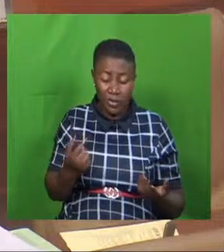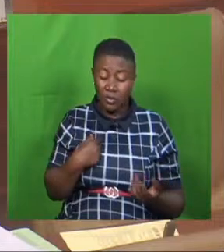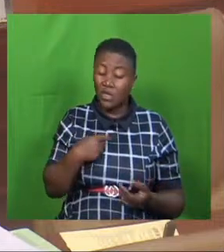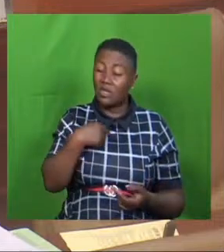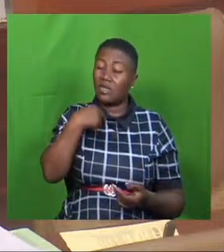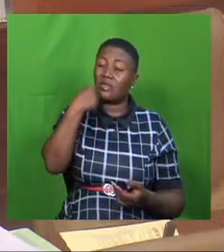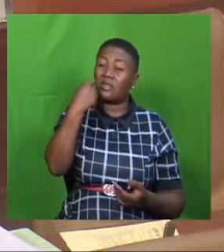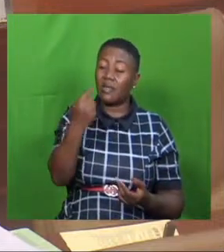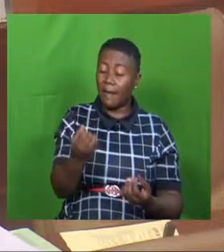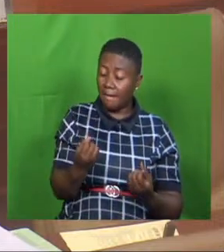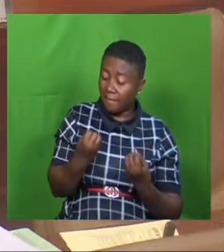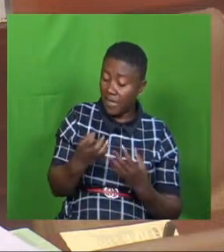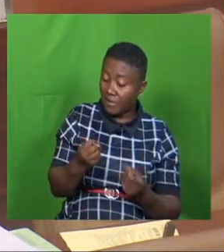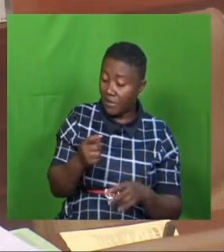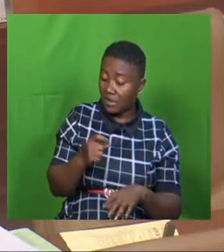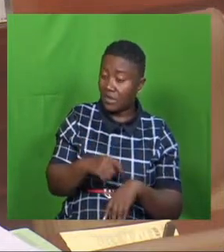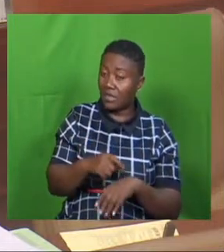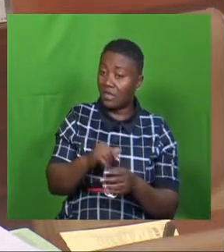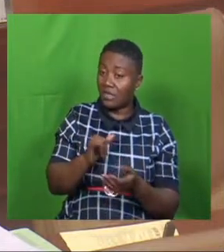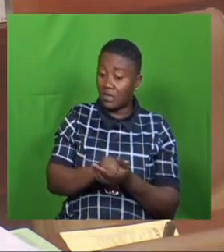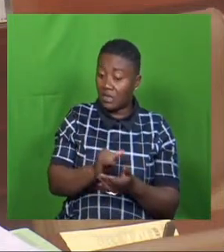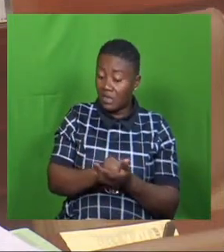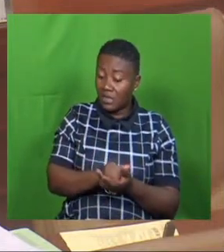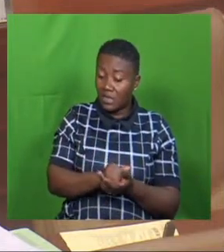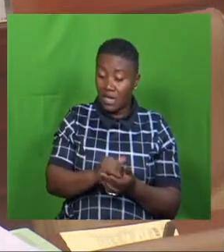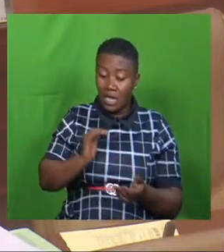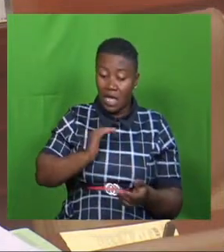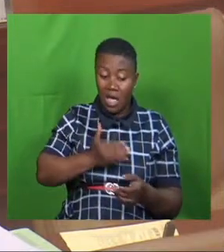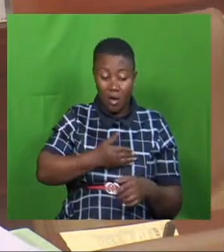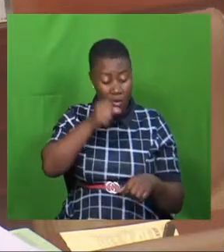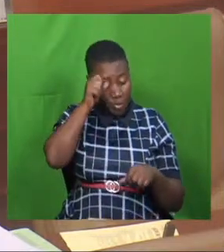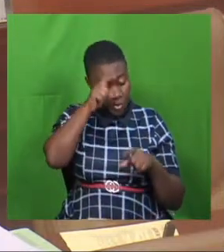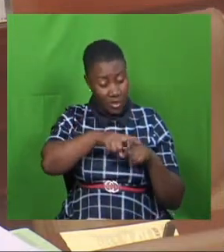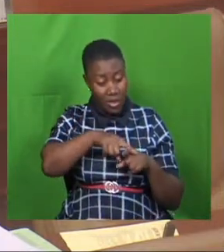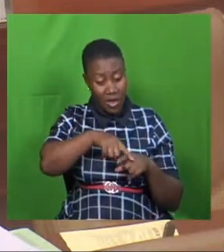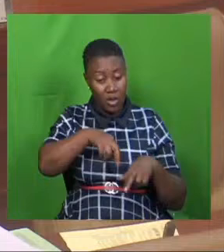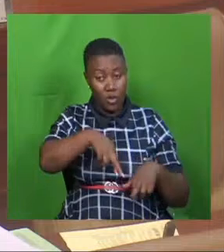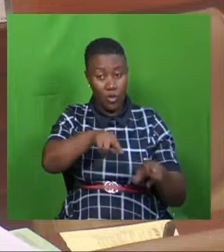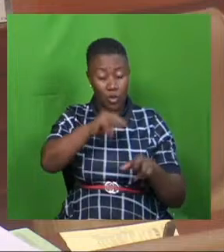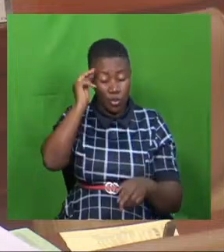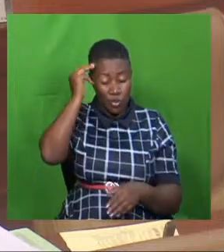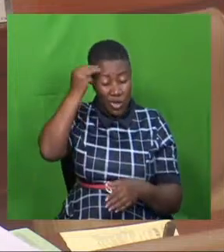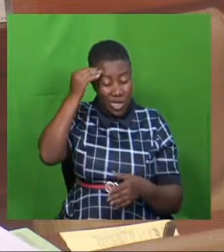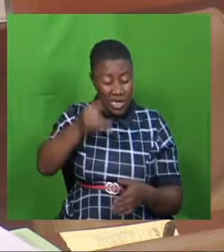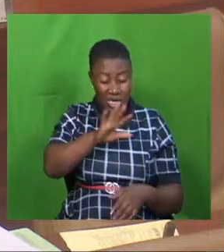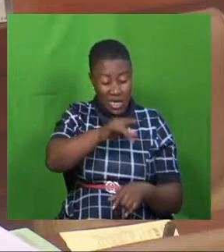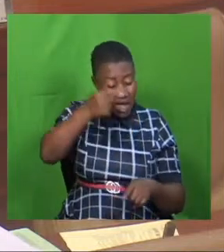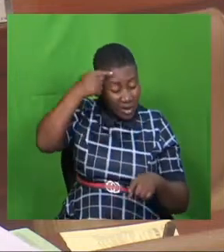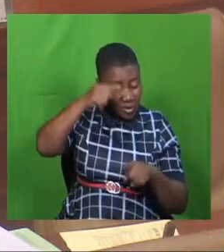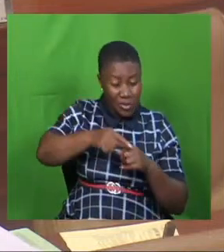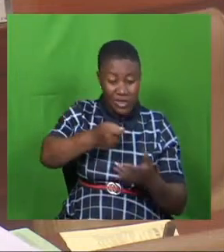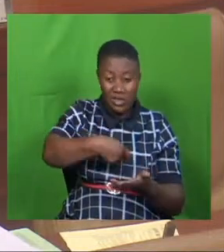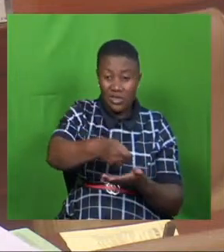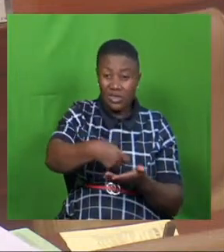that that contract signed by the road minister, our colleague, on the 16th of December 2020